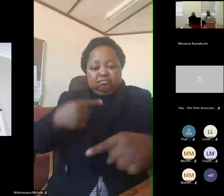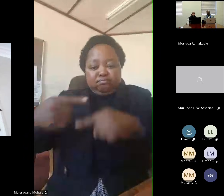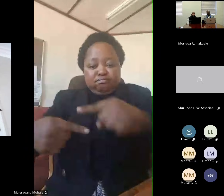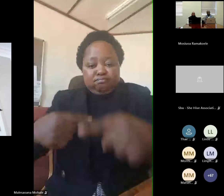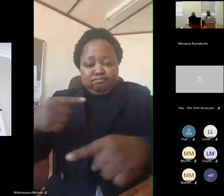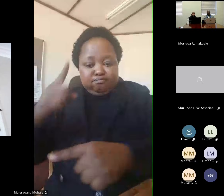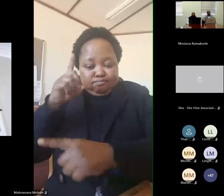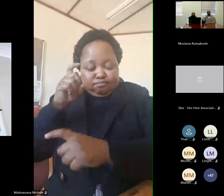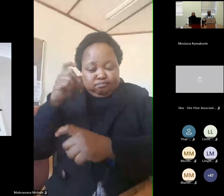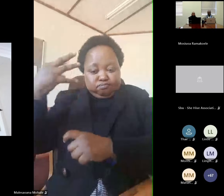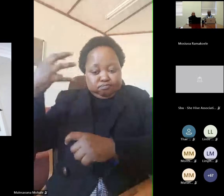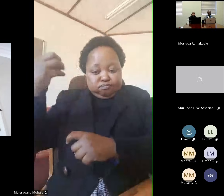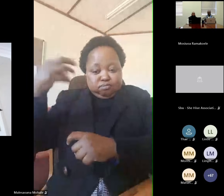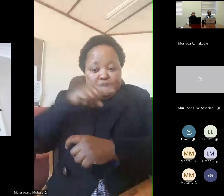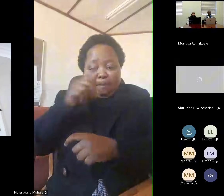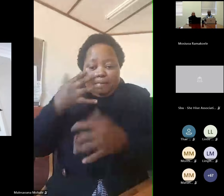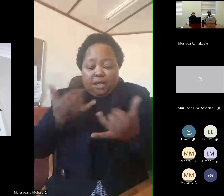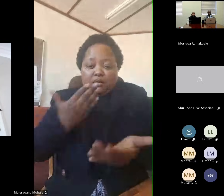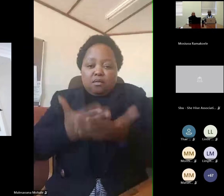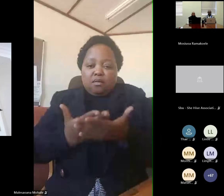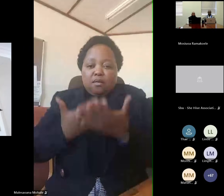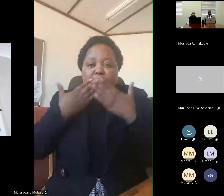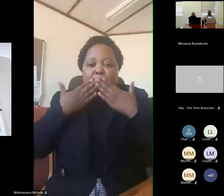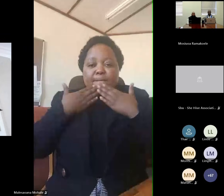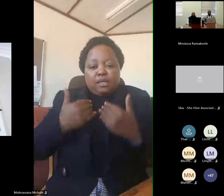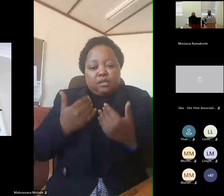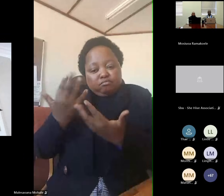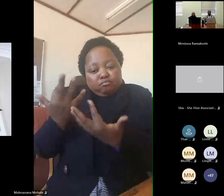a couple of seconds whilst I pop up.